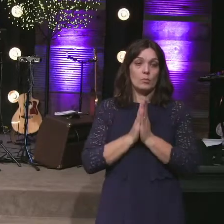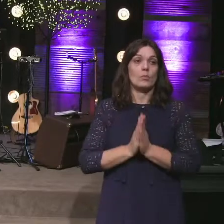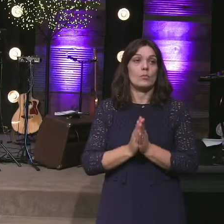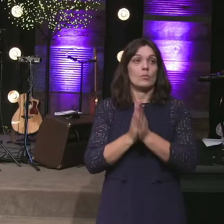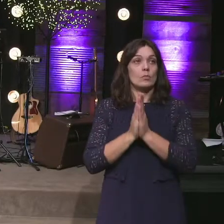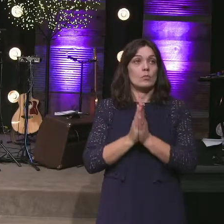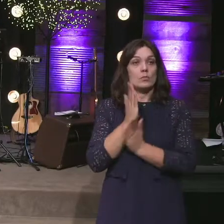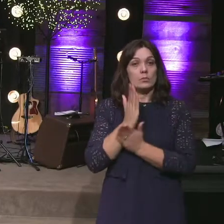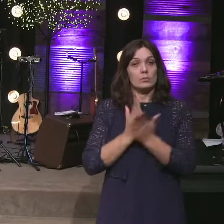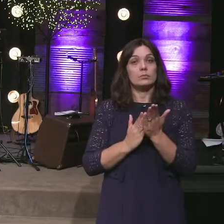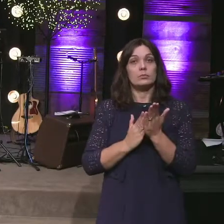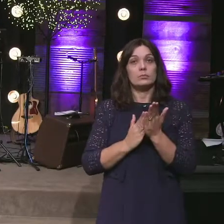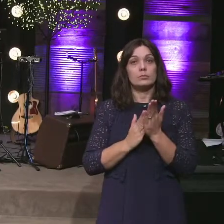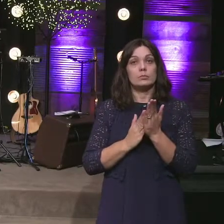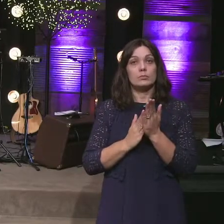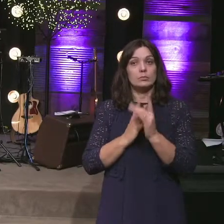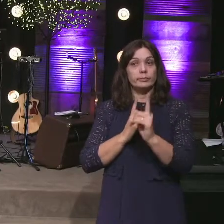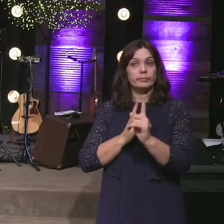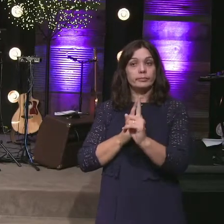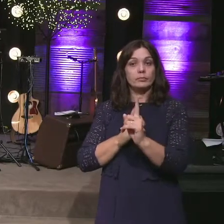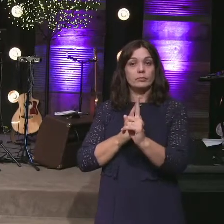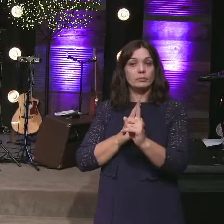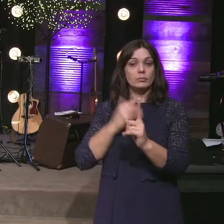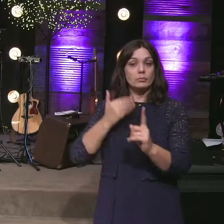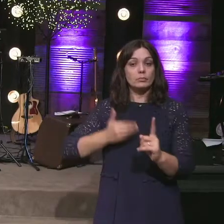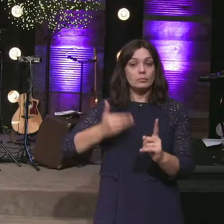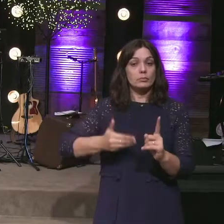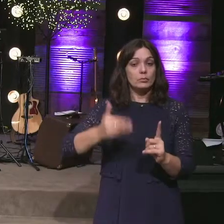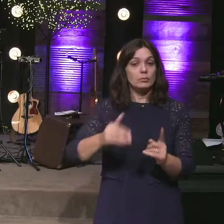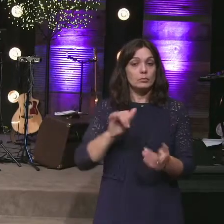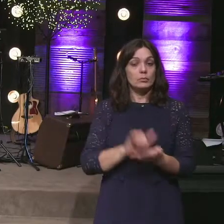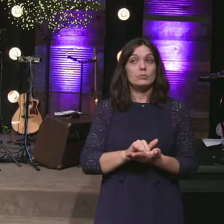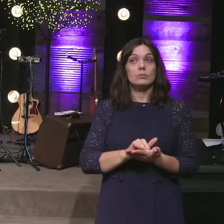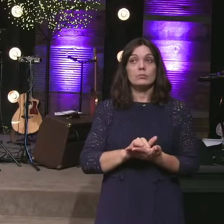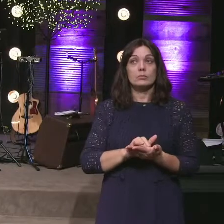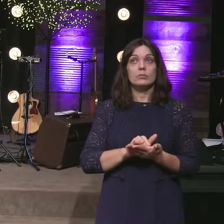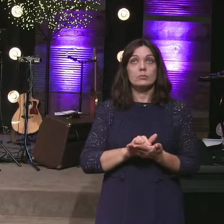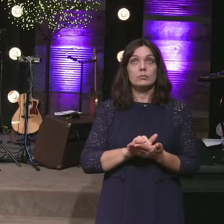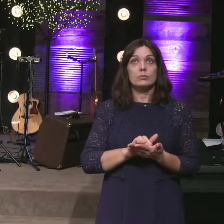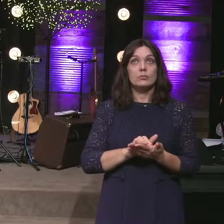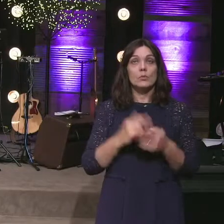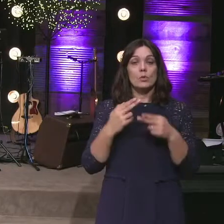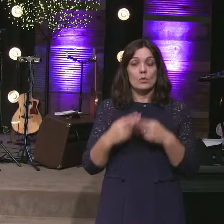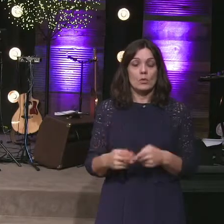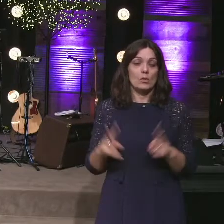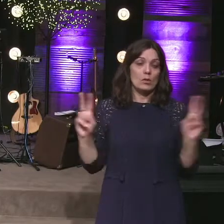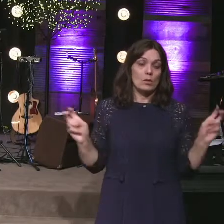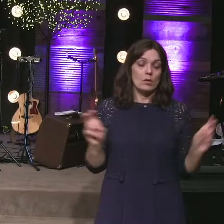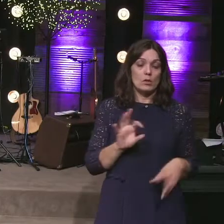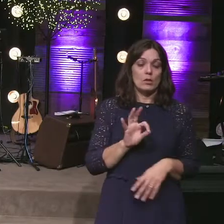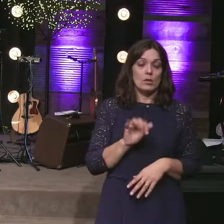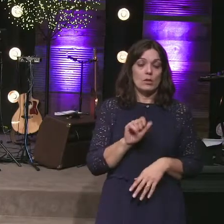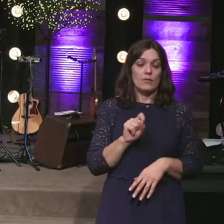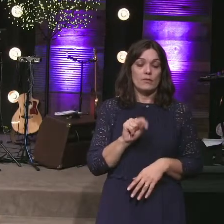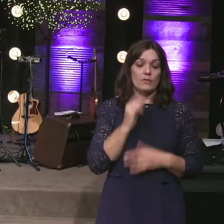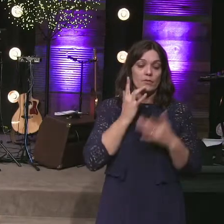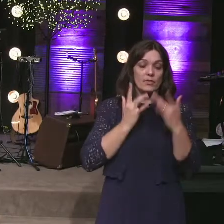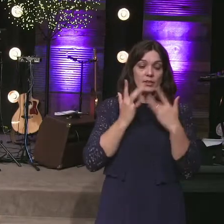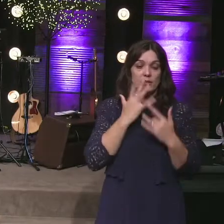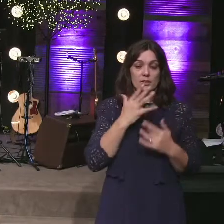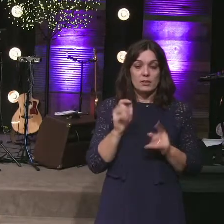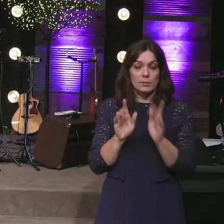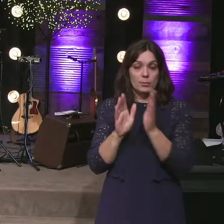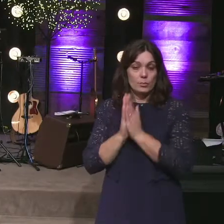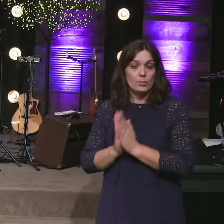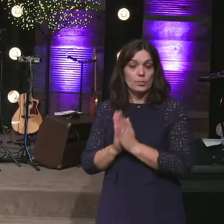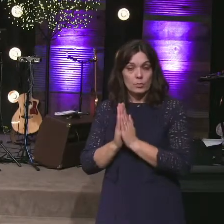leading up to the election for 40 days. You can, we're calling you to fast and pray according to the Word of God. And